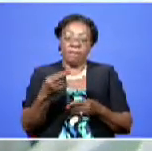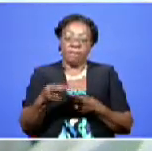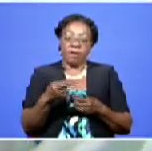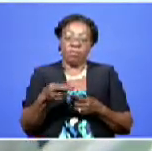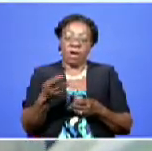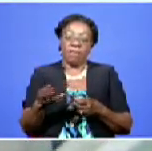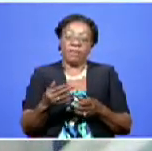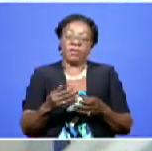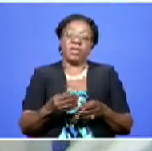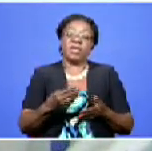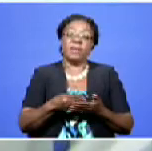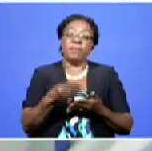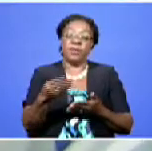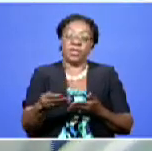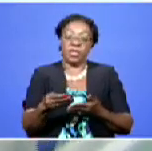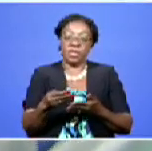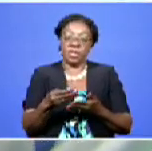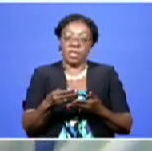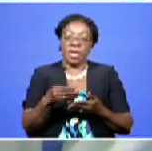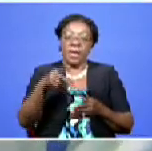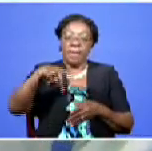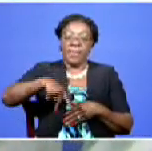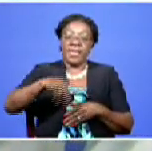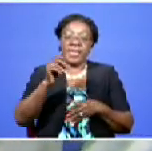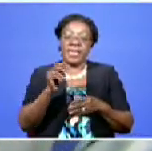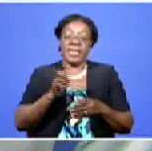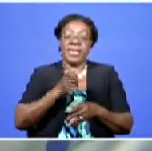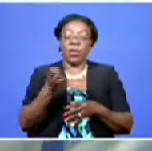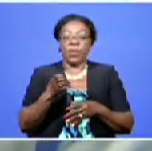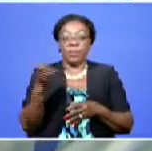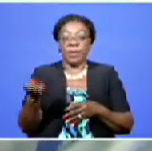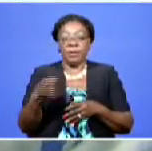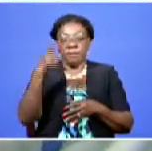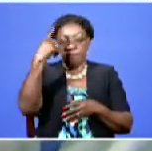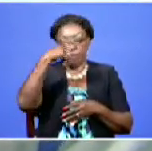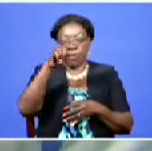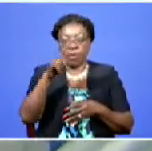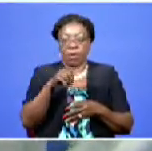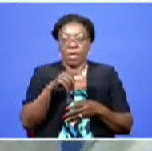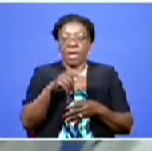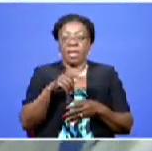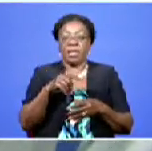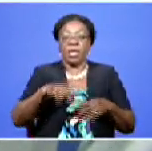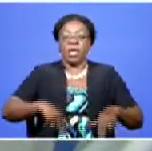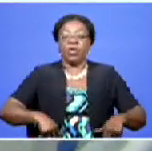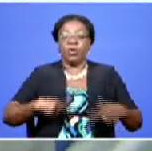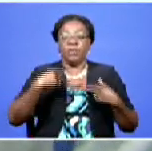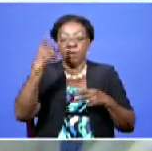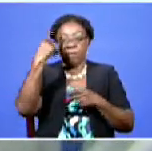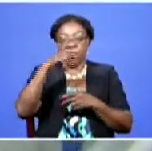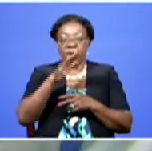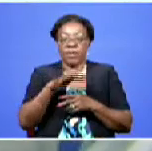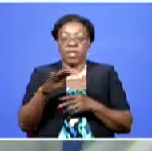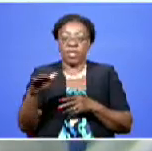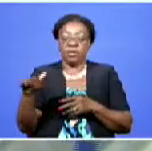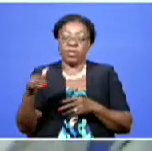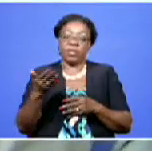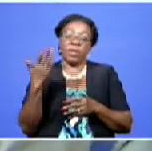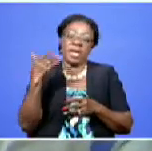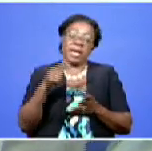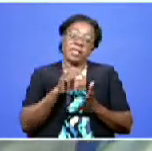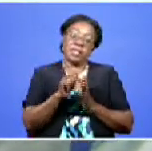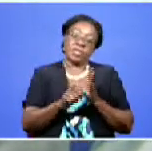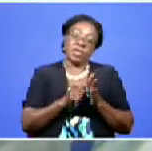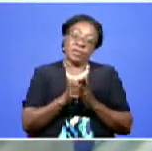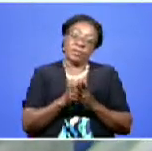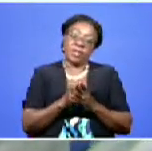being able to purchase PE equipment and sporting uniforms. So last term I would have done the presentation for the sporting